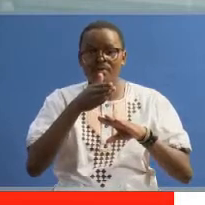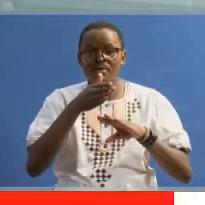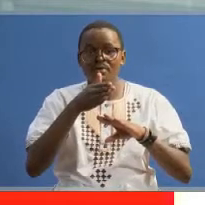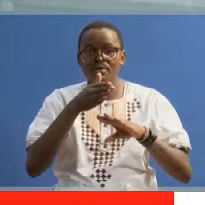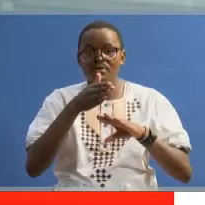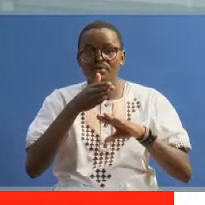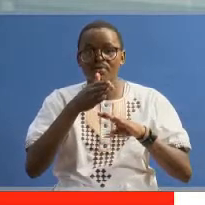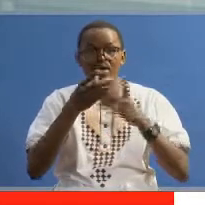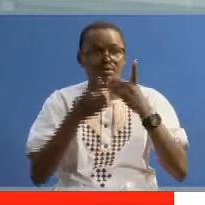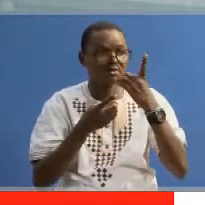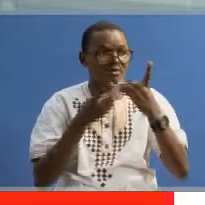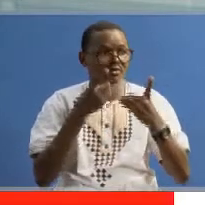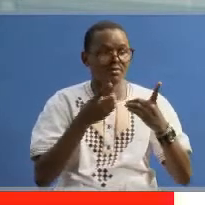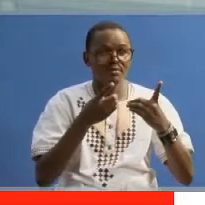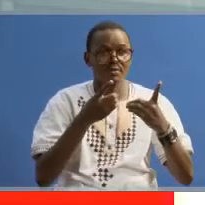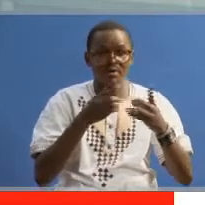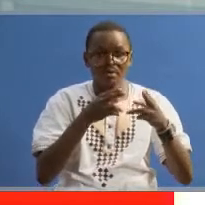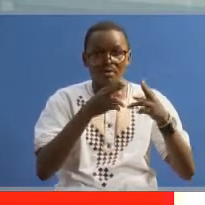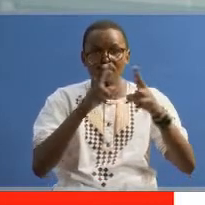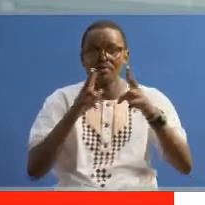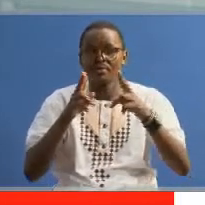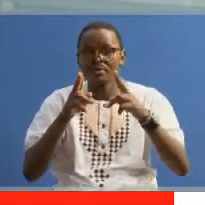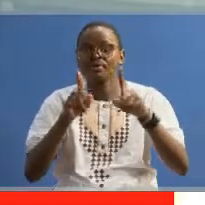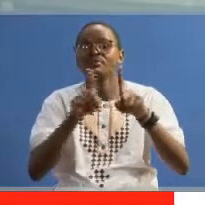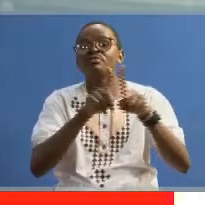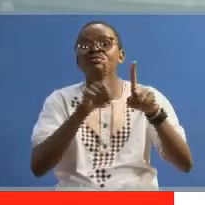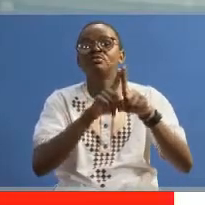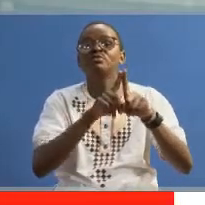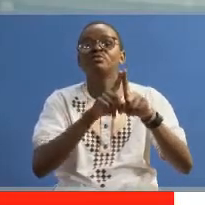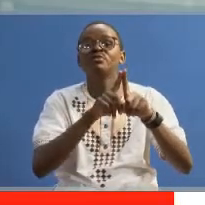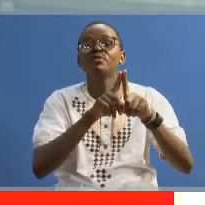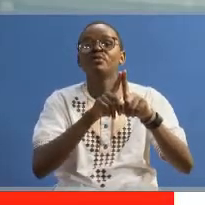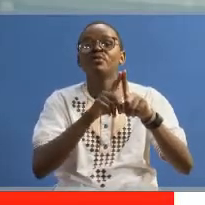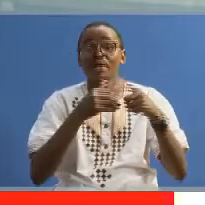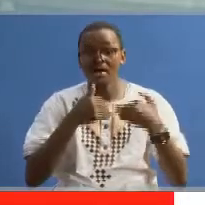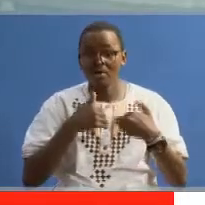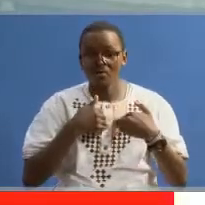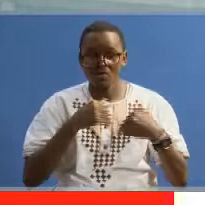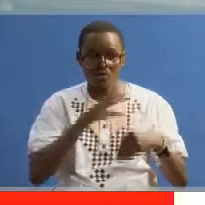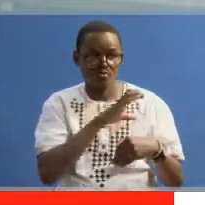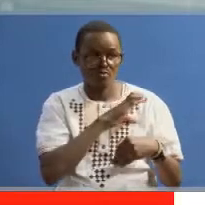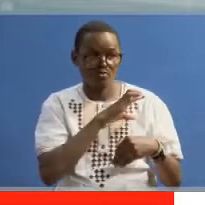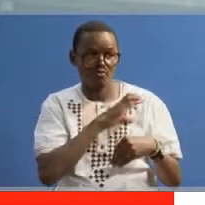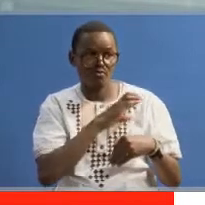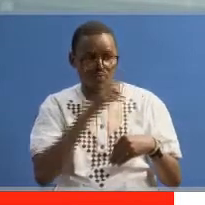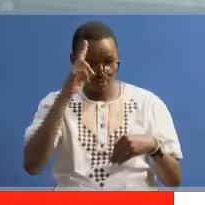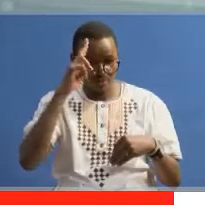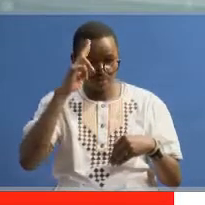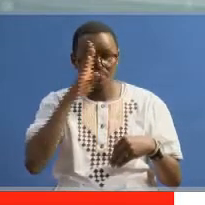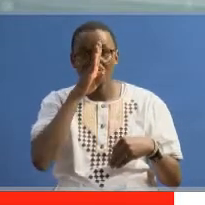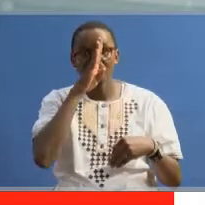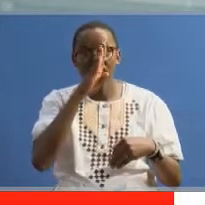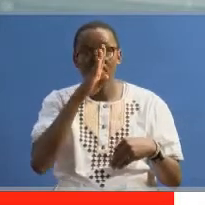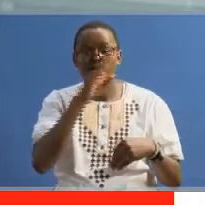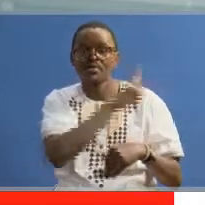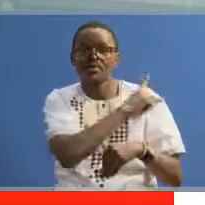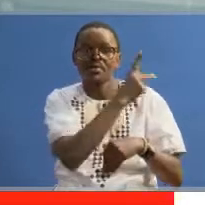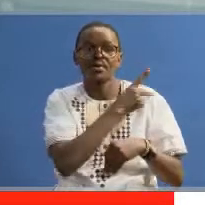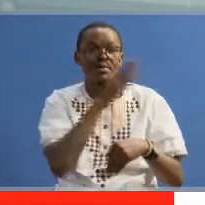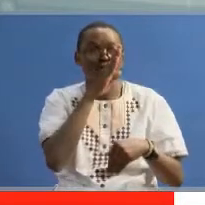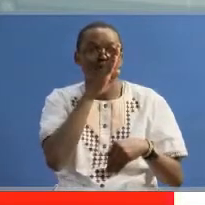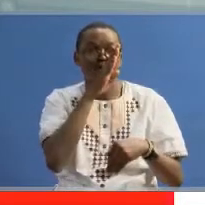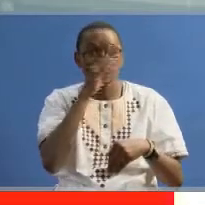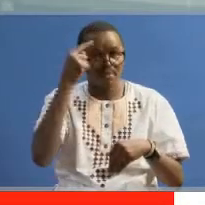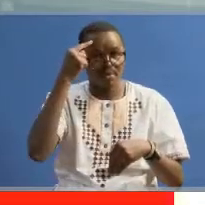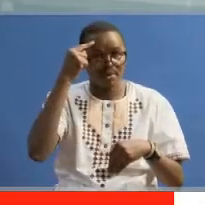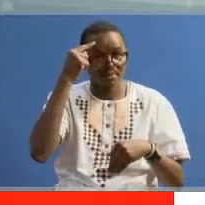There are huge discussions about gun policies and so on and so forth. Internally, we are having our own now of police officers being empowered and being in the right